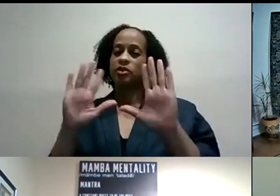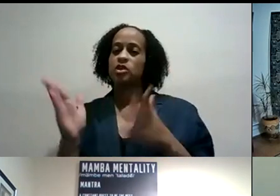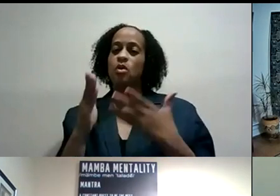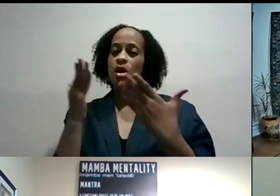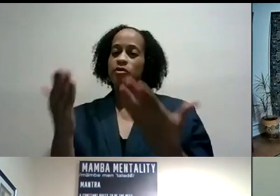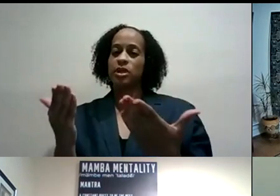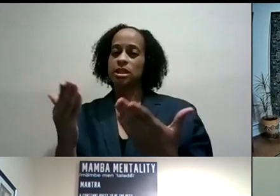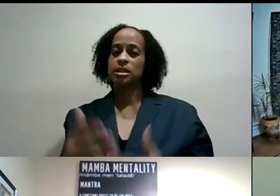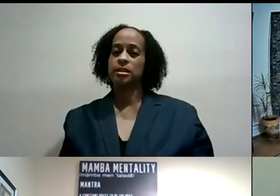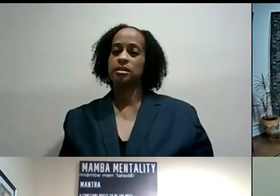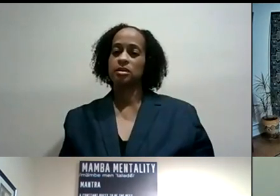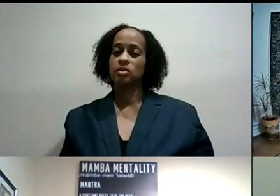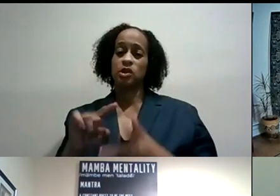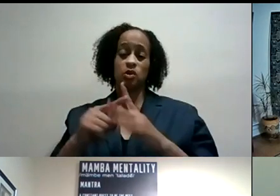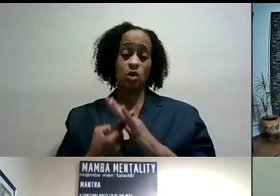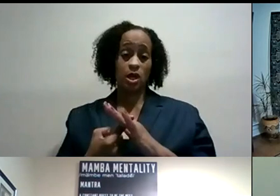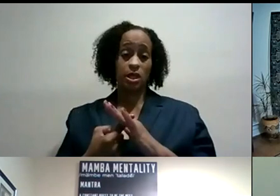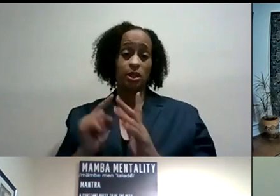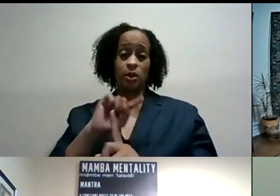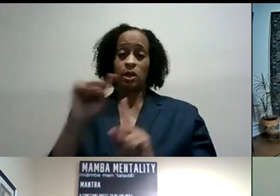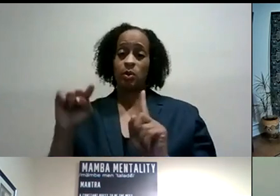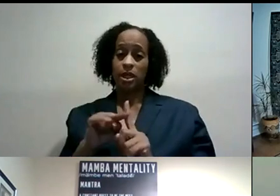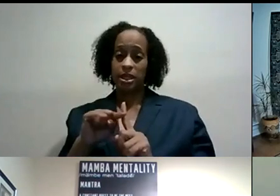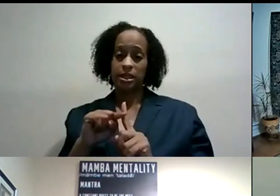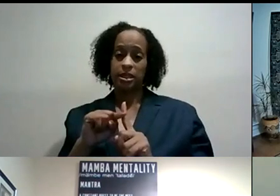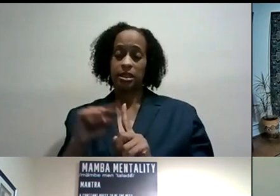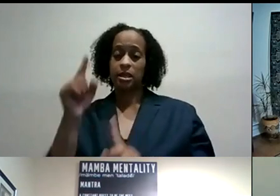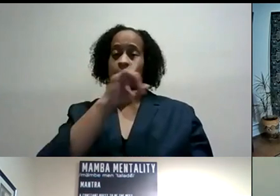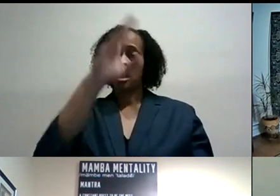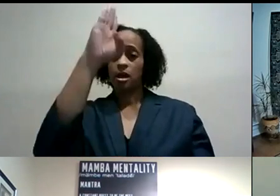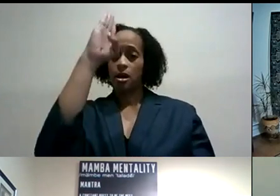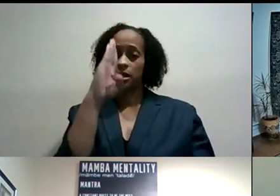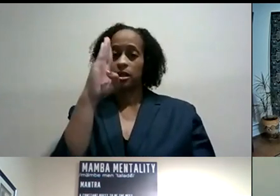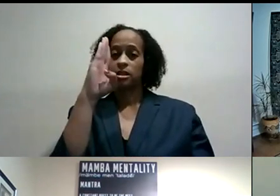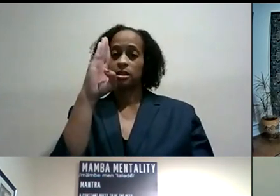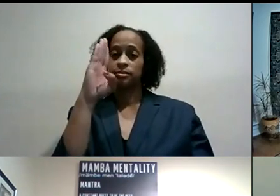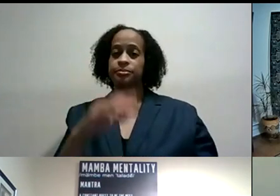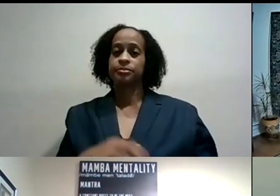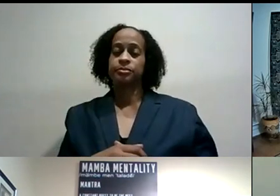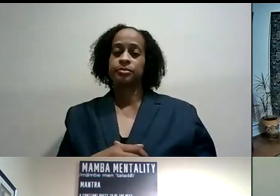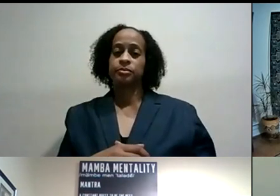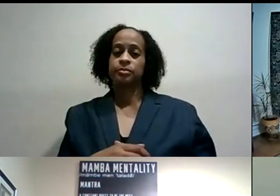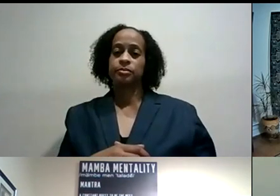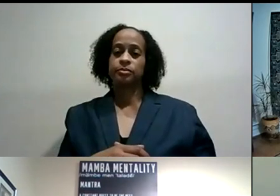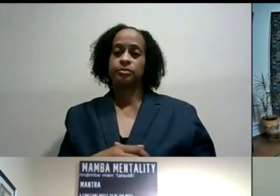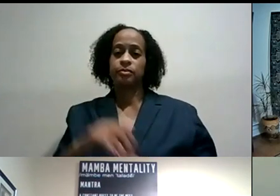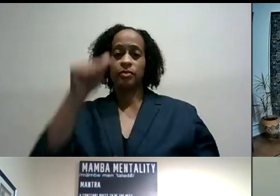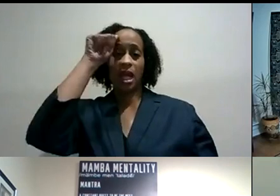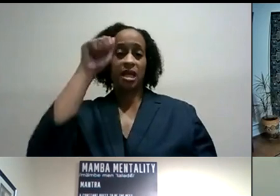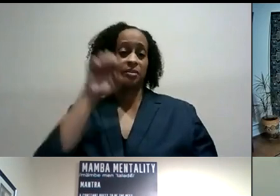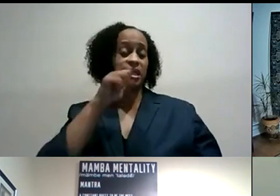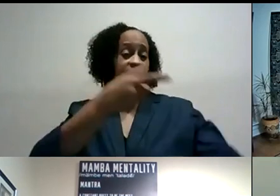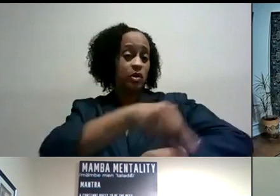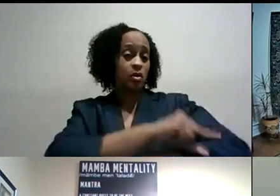offering. Was it started when God clothed Adam and Eve?